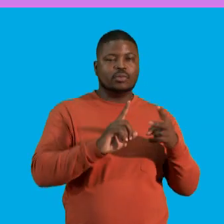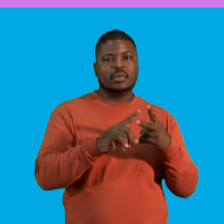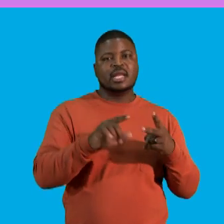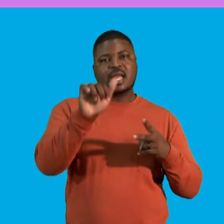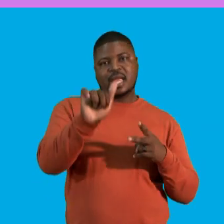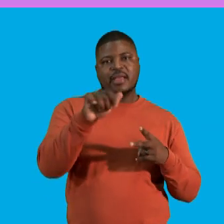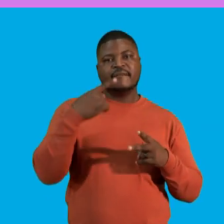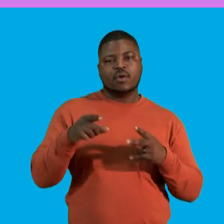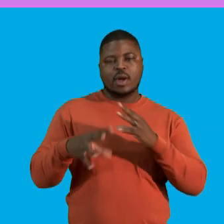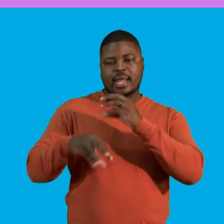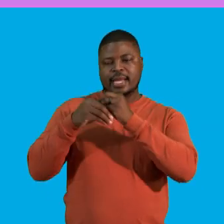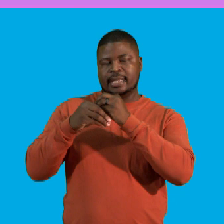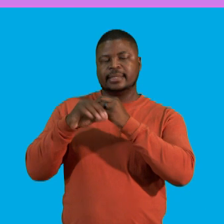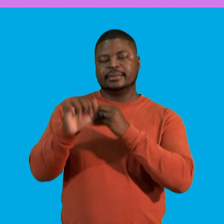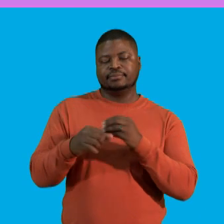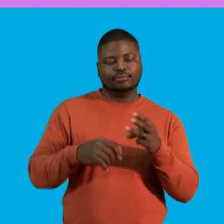A for added,